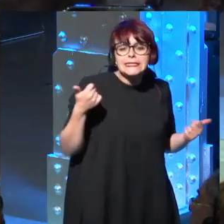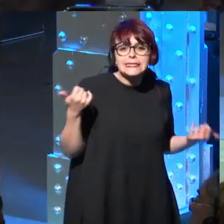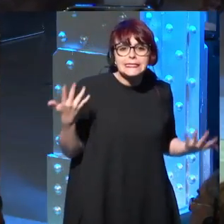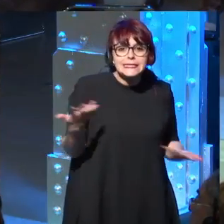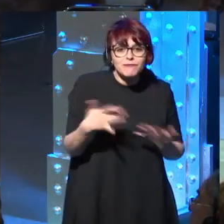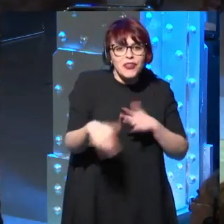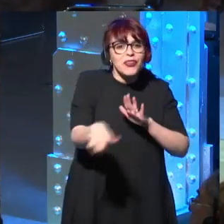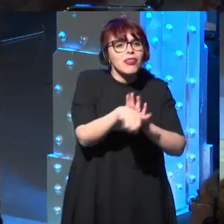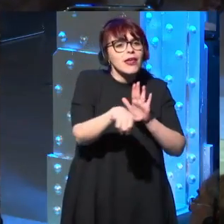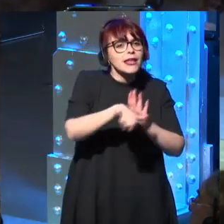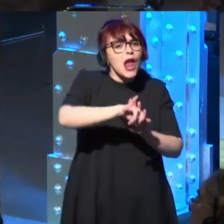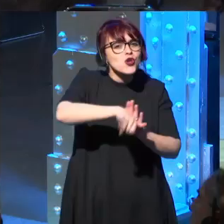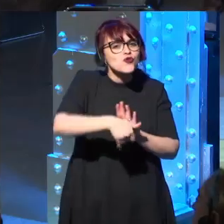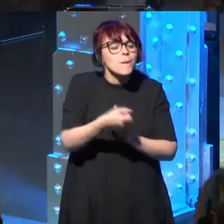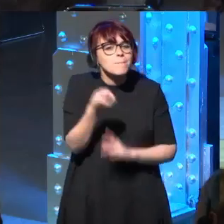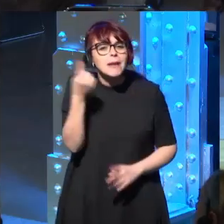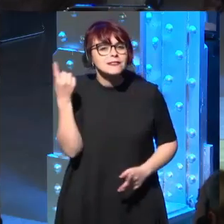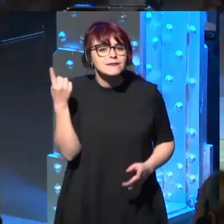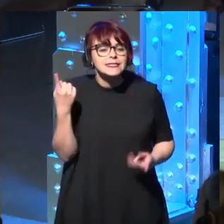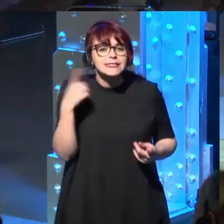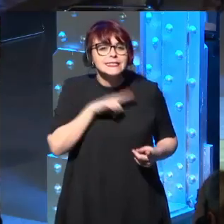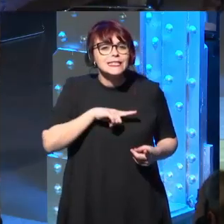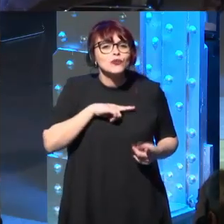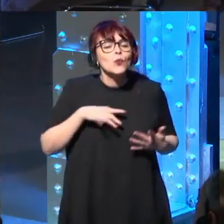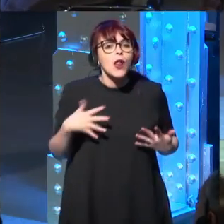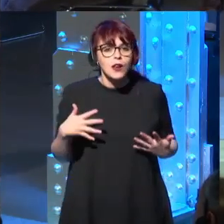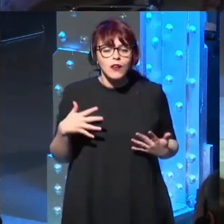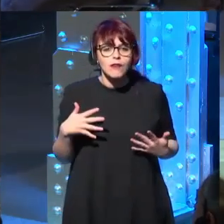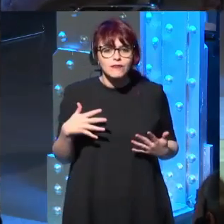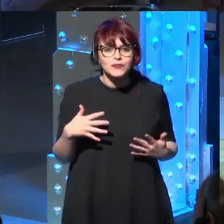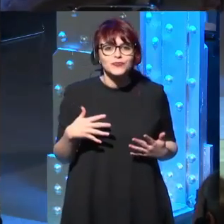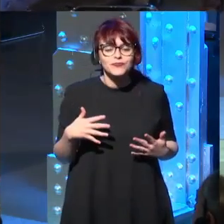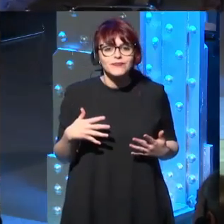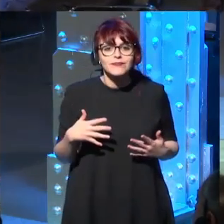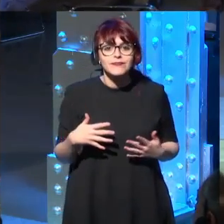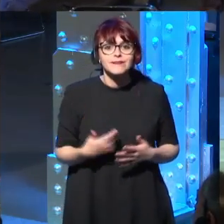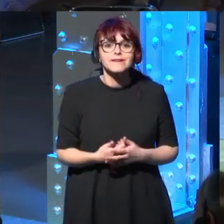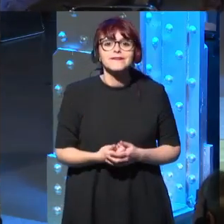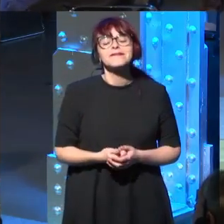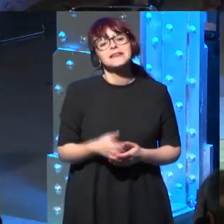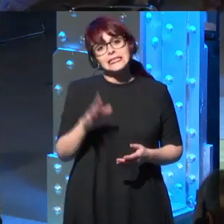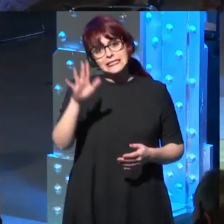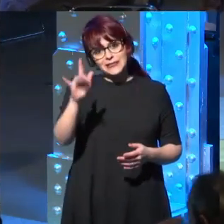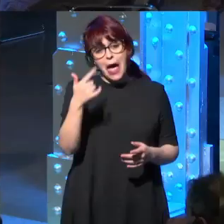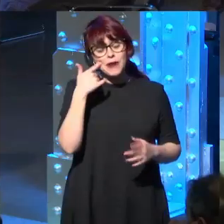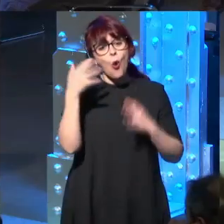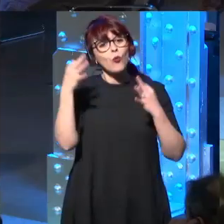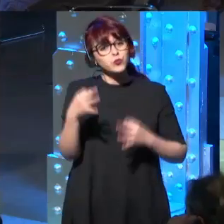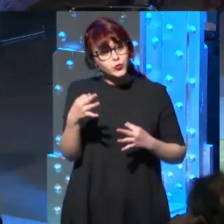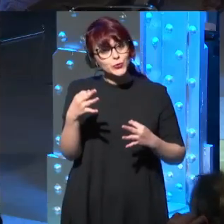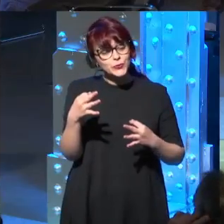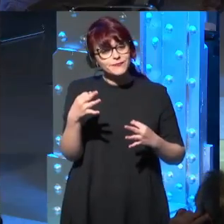gotten your interest? What has seemed to you closer? Also talking with